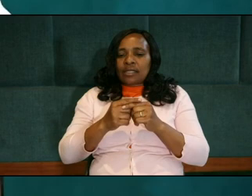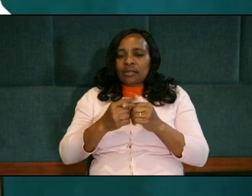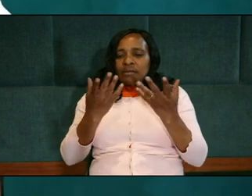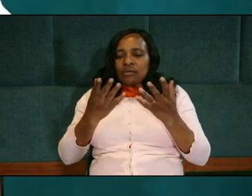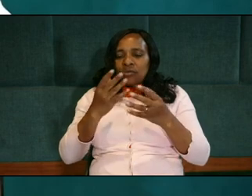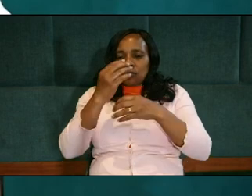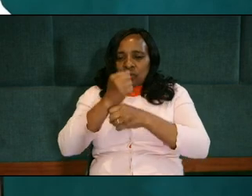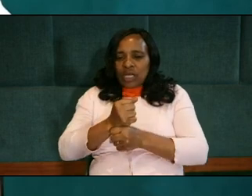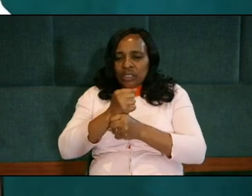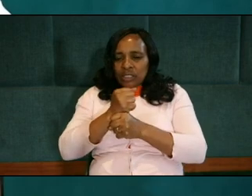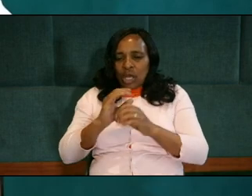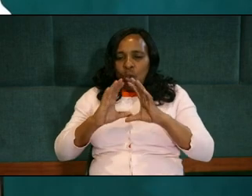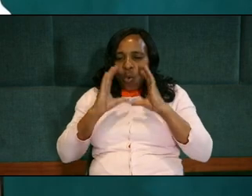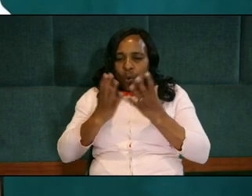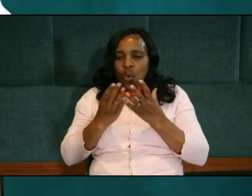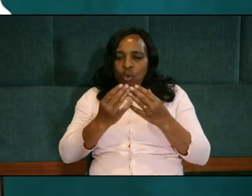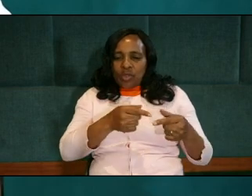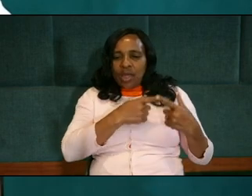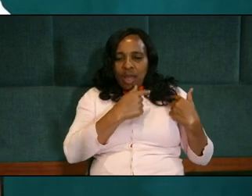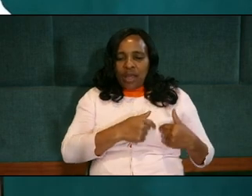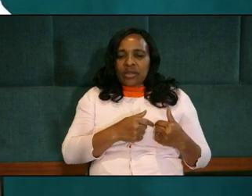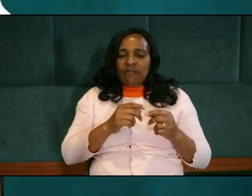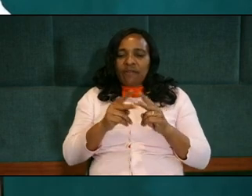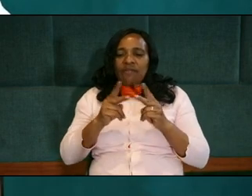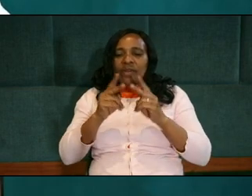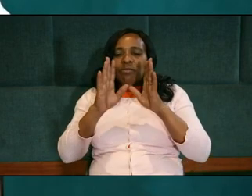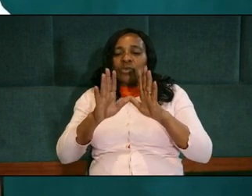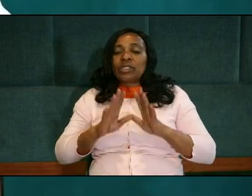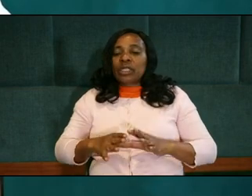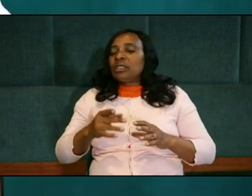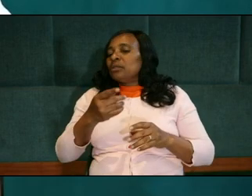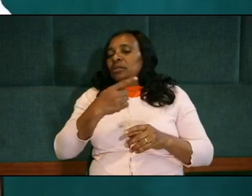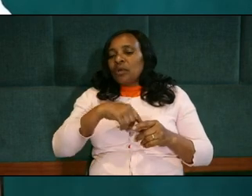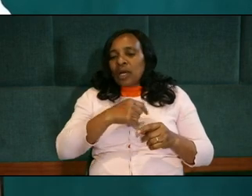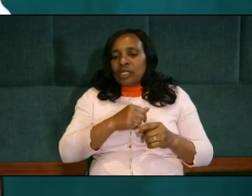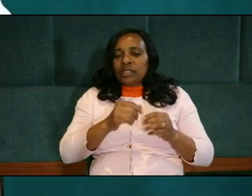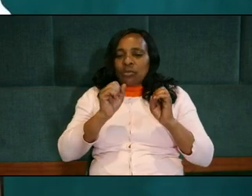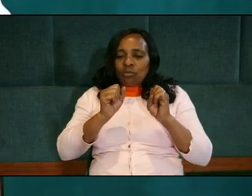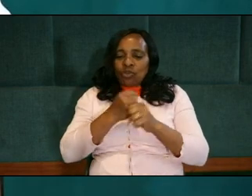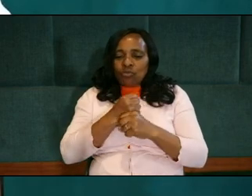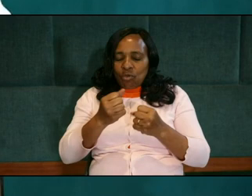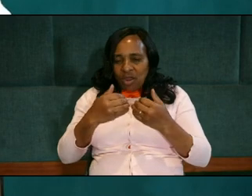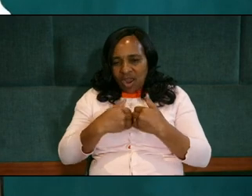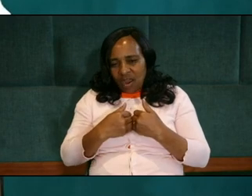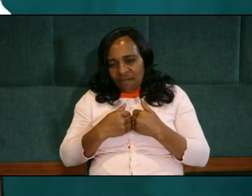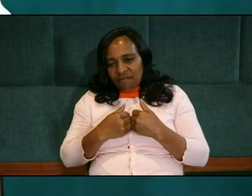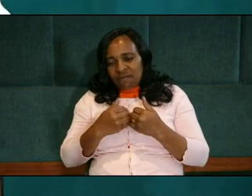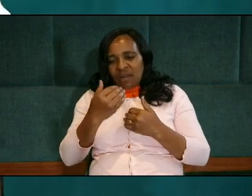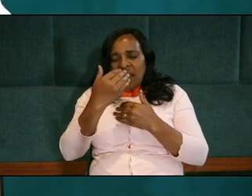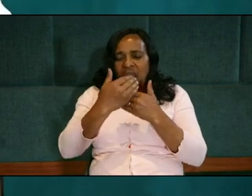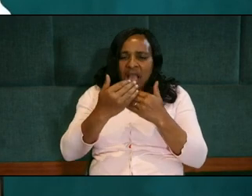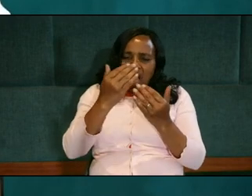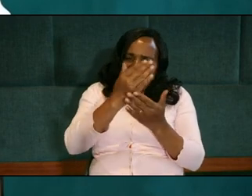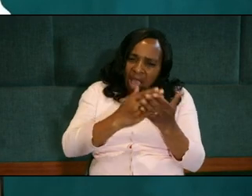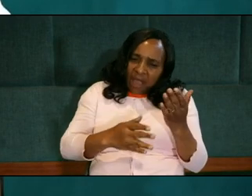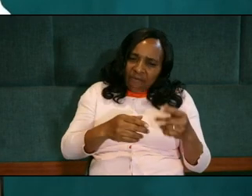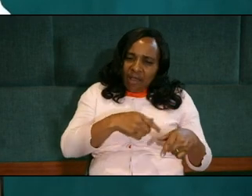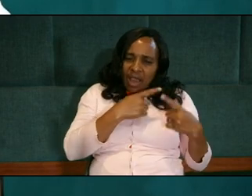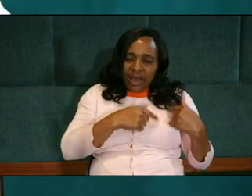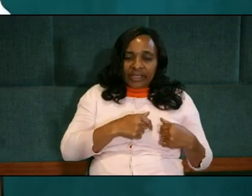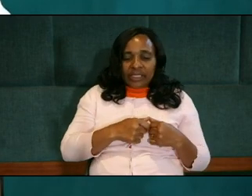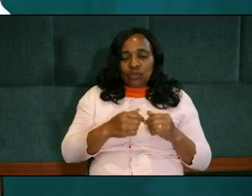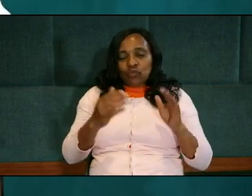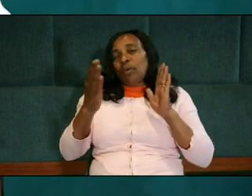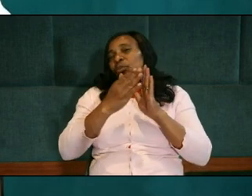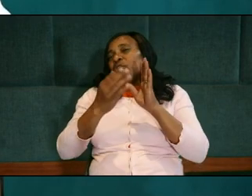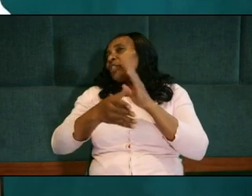heart. So it is important for us to not have a half-hearted approach to the things of